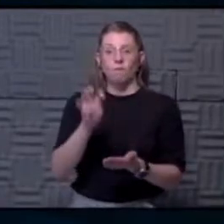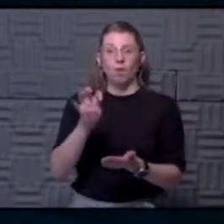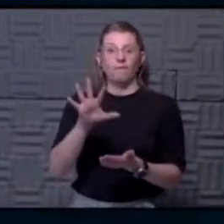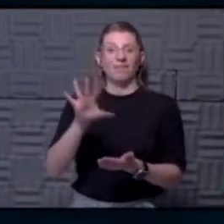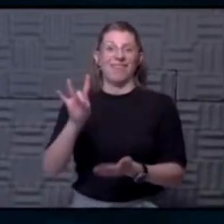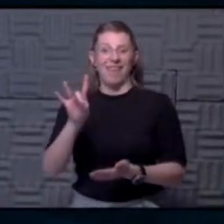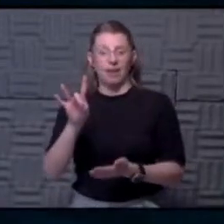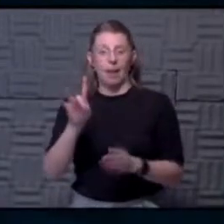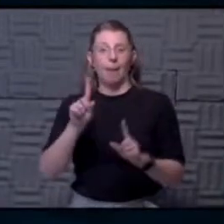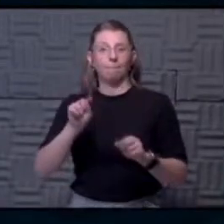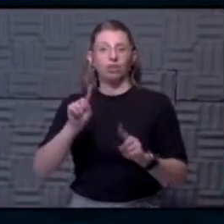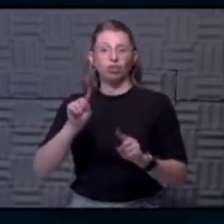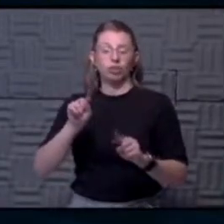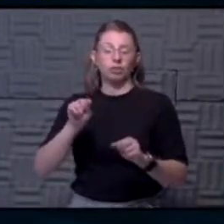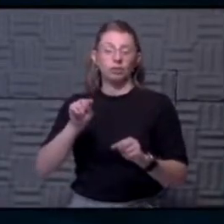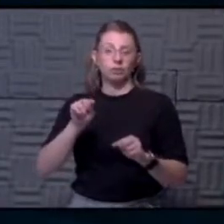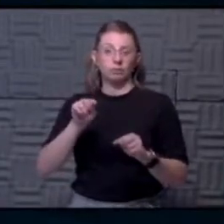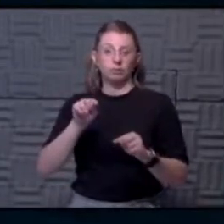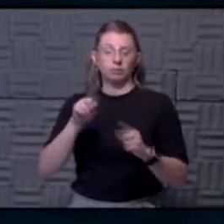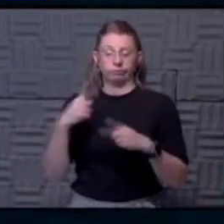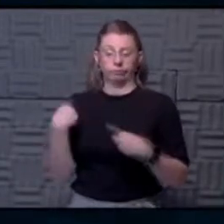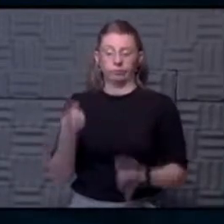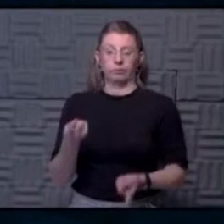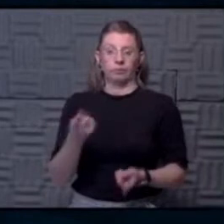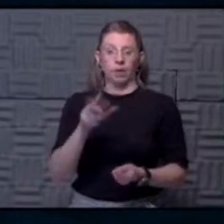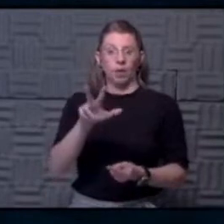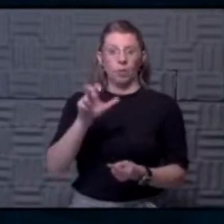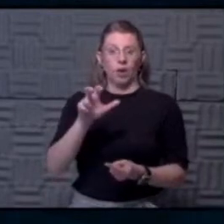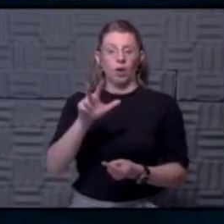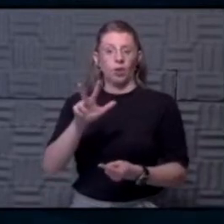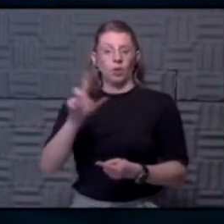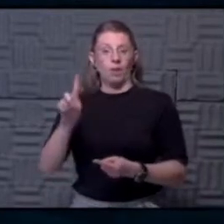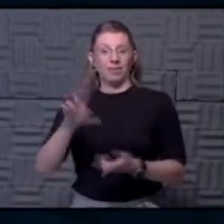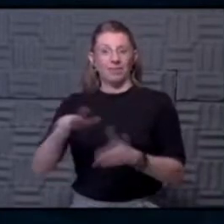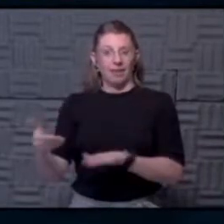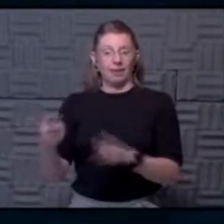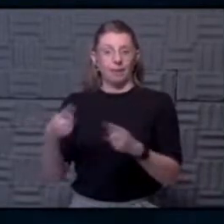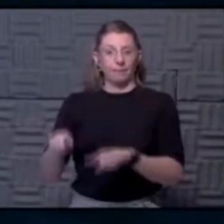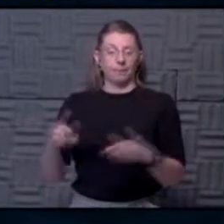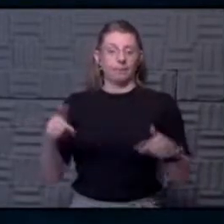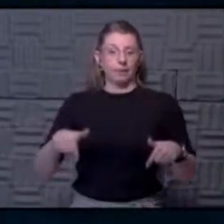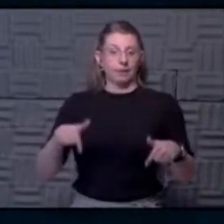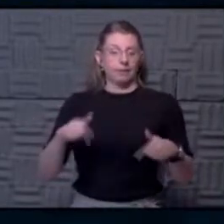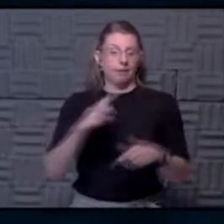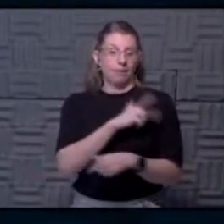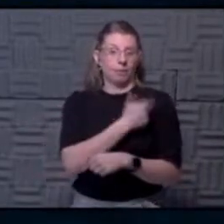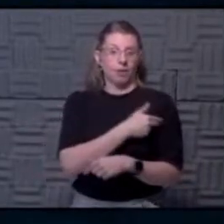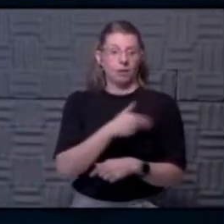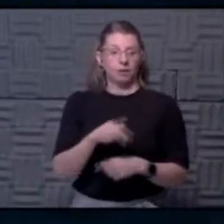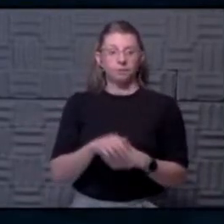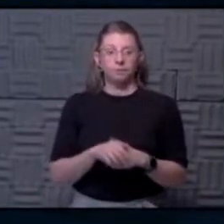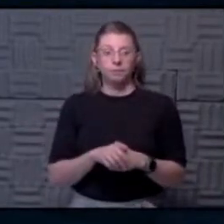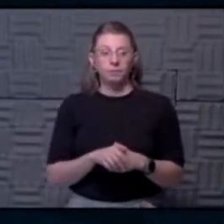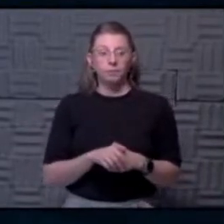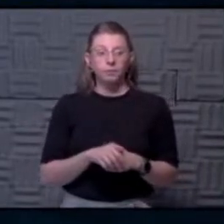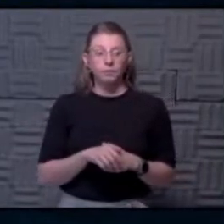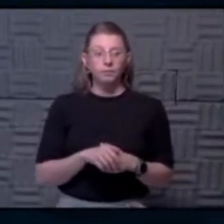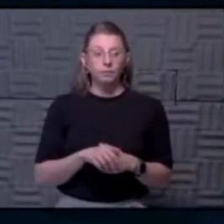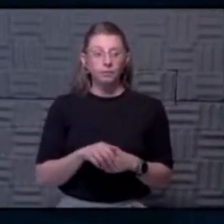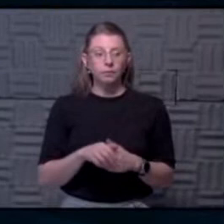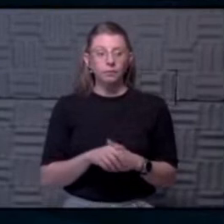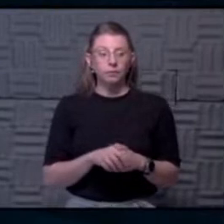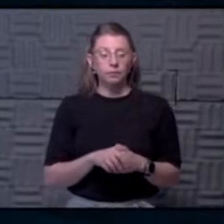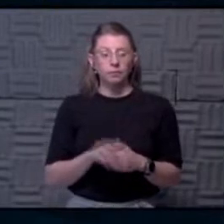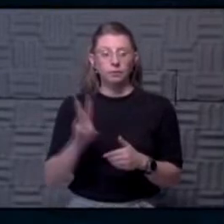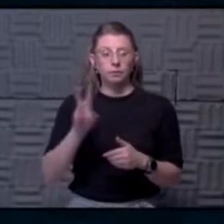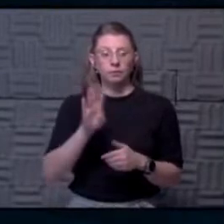458 admissions over the course of the year. 331 deaths in the hospital. 644 patients hit the ICU out